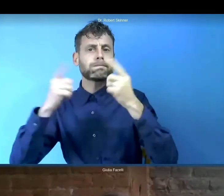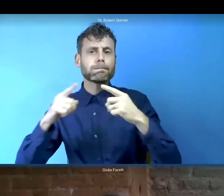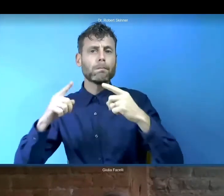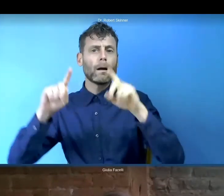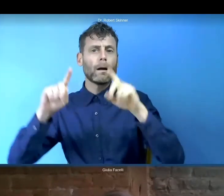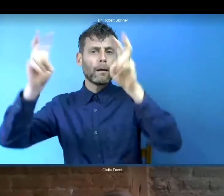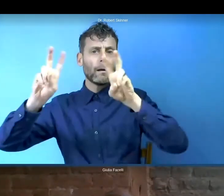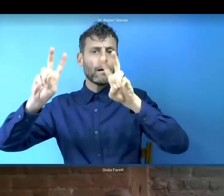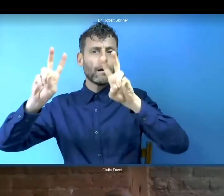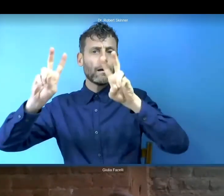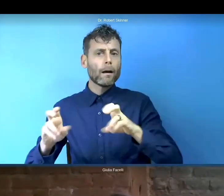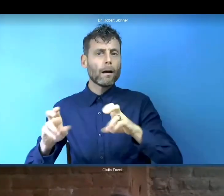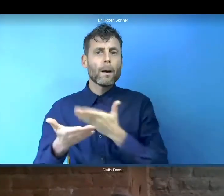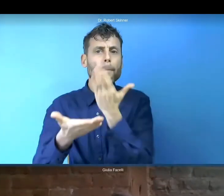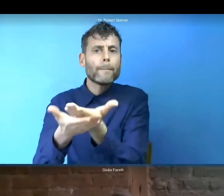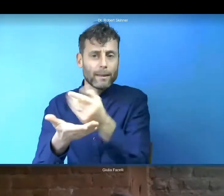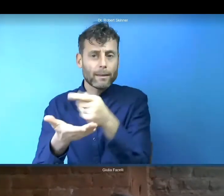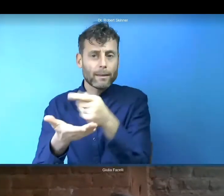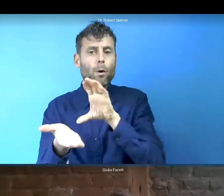long anymore, you will learn more.